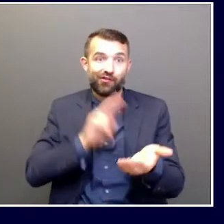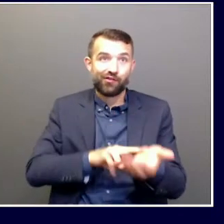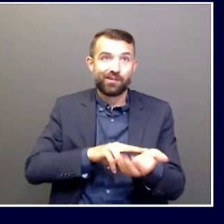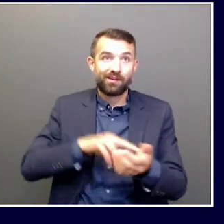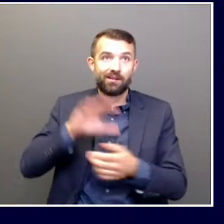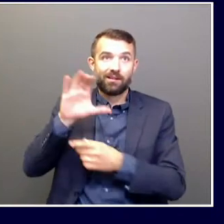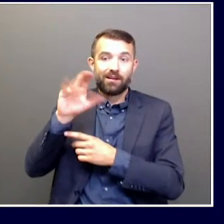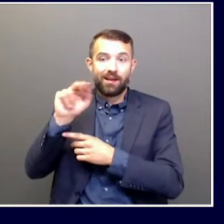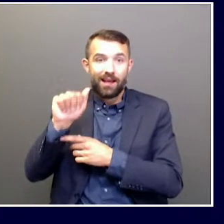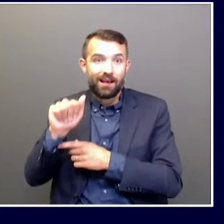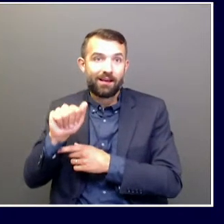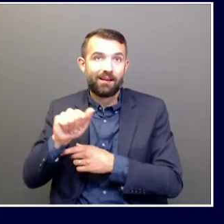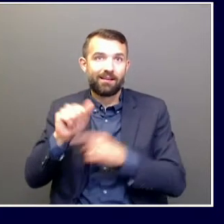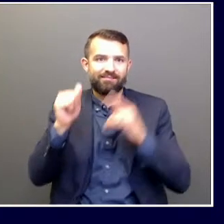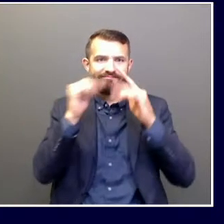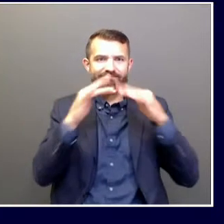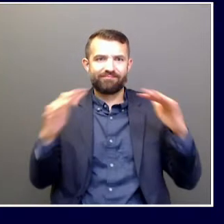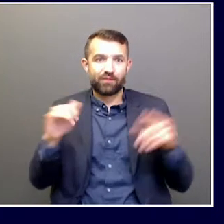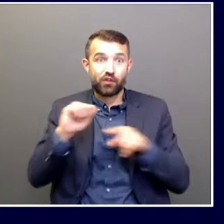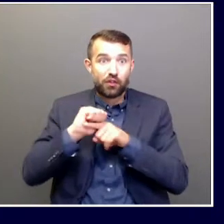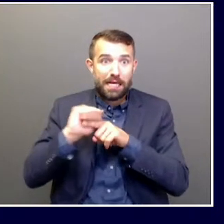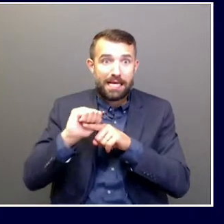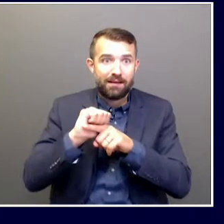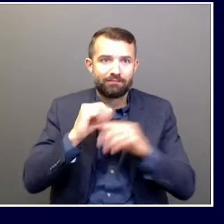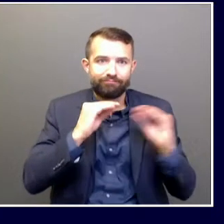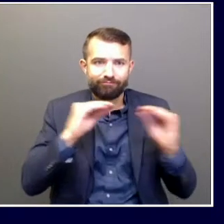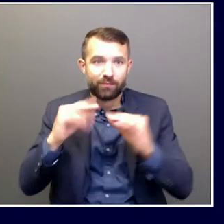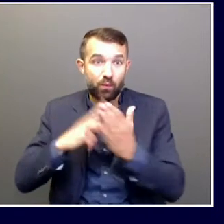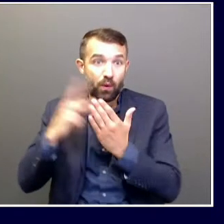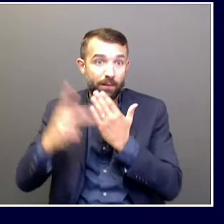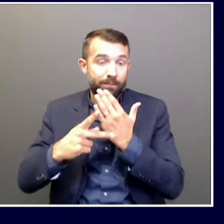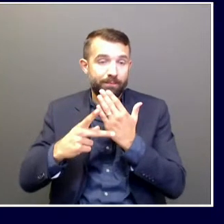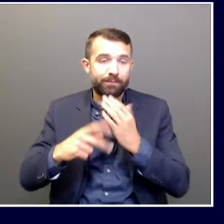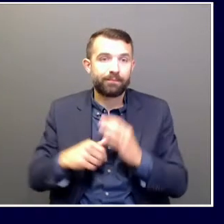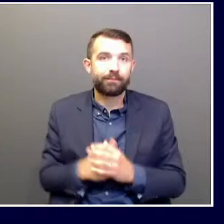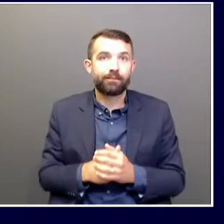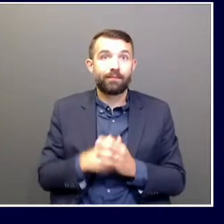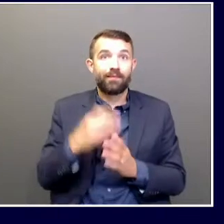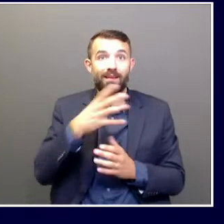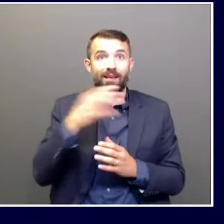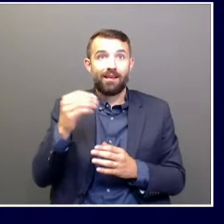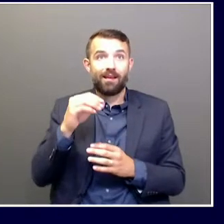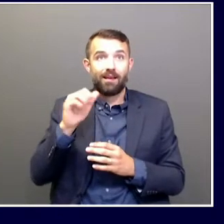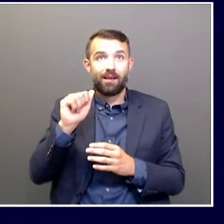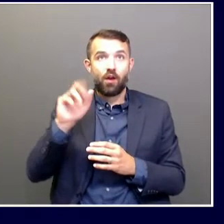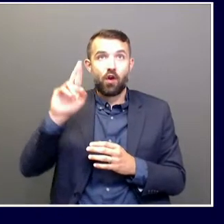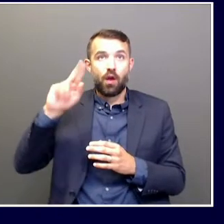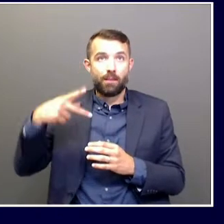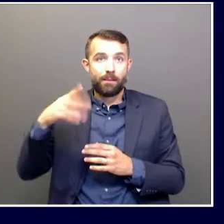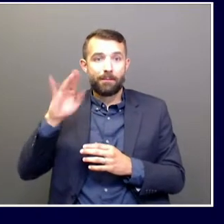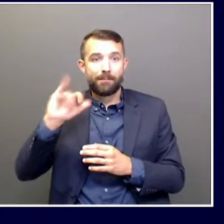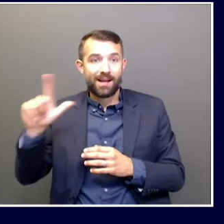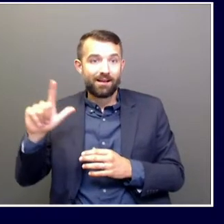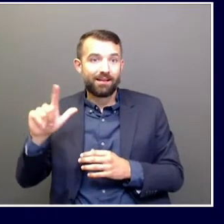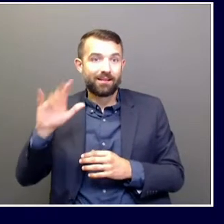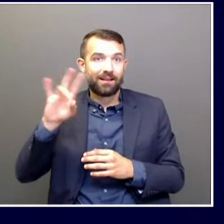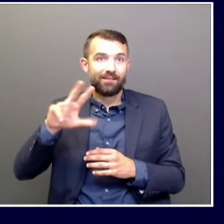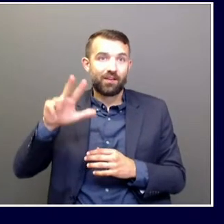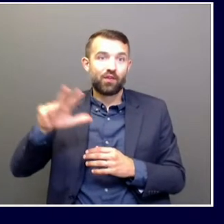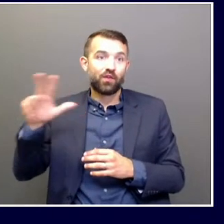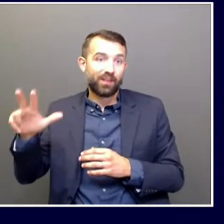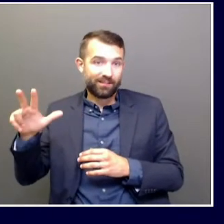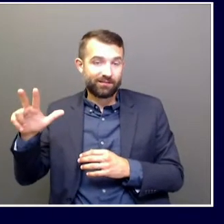we funded in the ARP bill, 1733, money for training and certification of